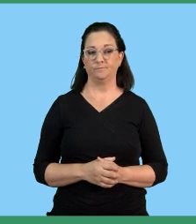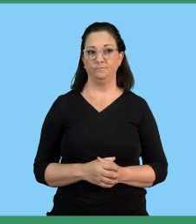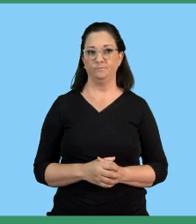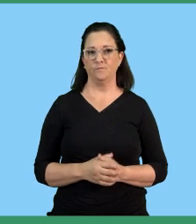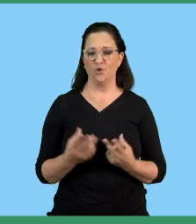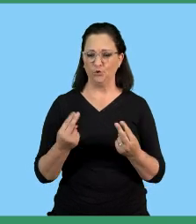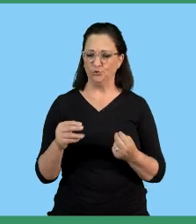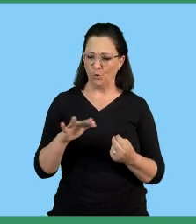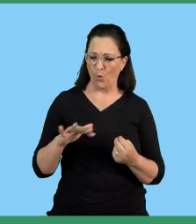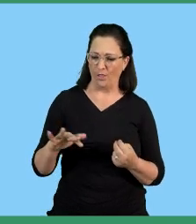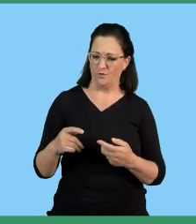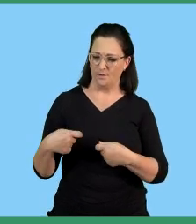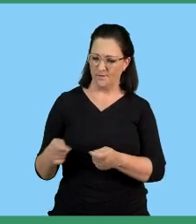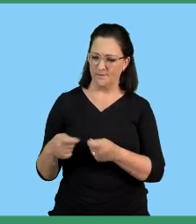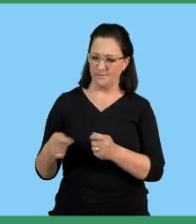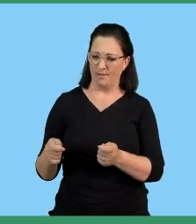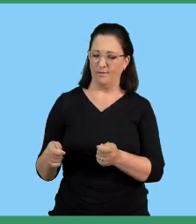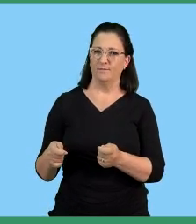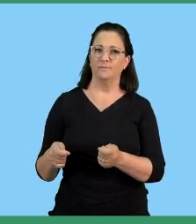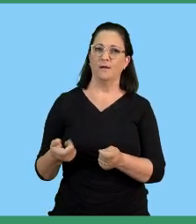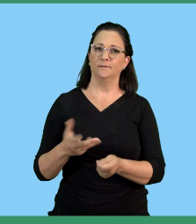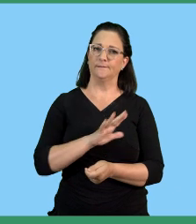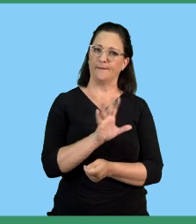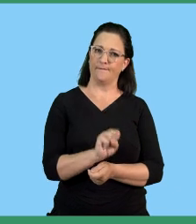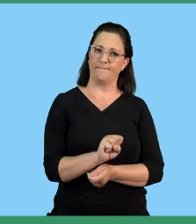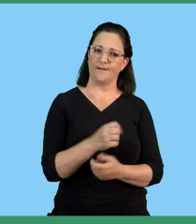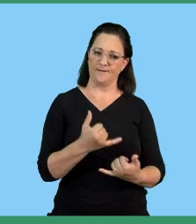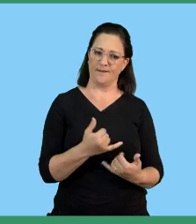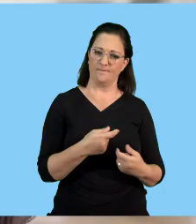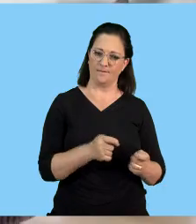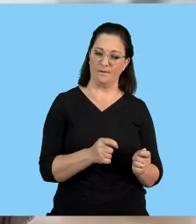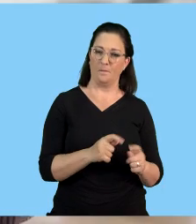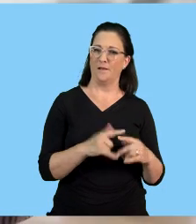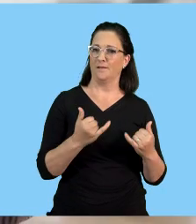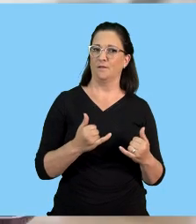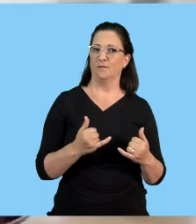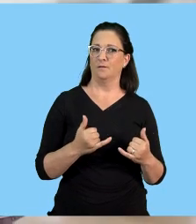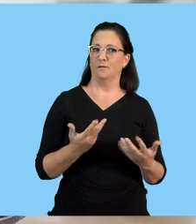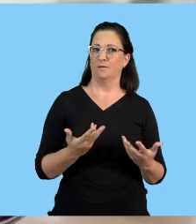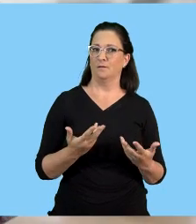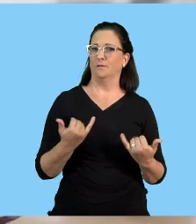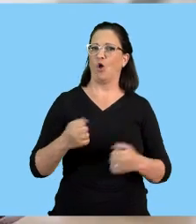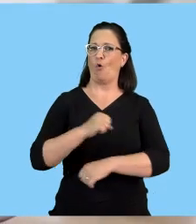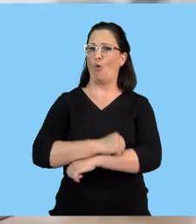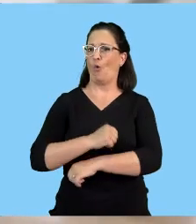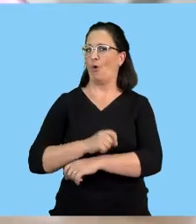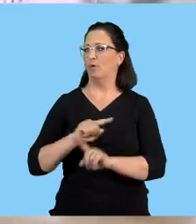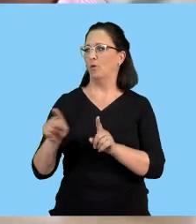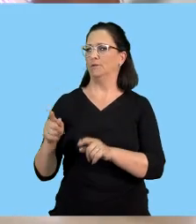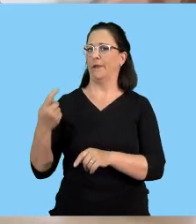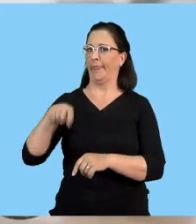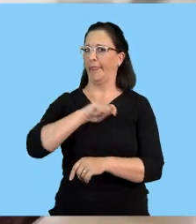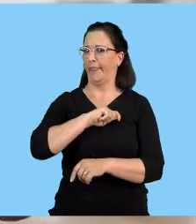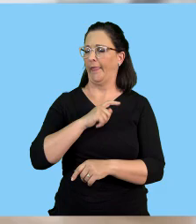like I said, new area, you were selling in South Africa, so now you've decided, no, I want to go now to Congo, I want to go